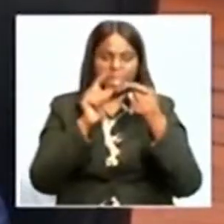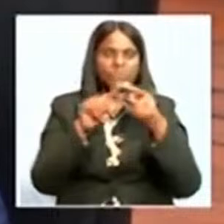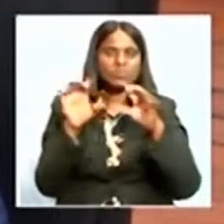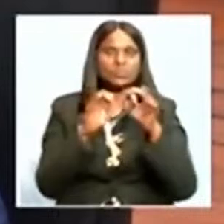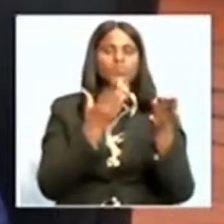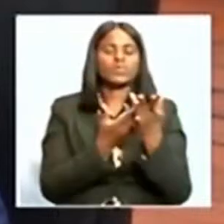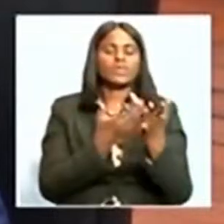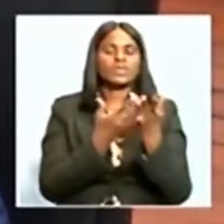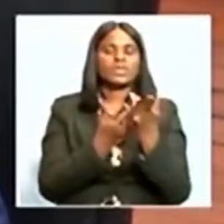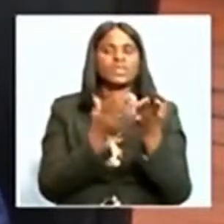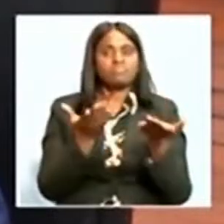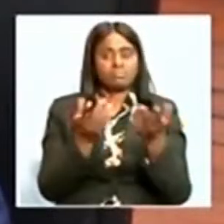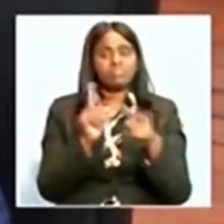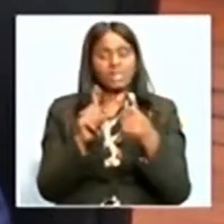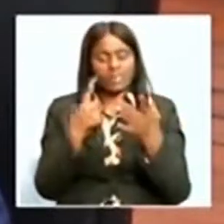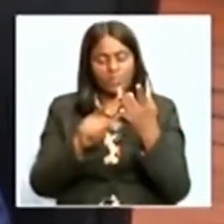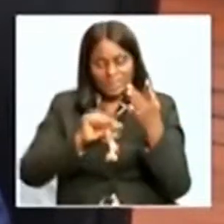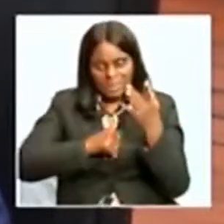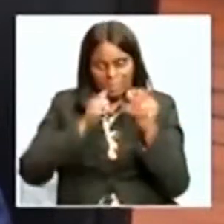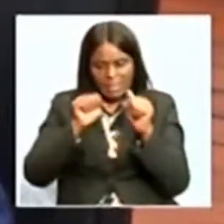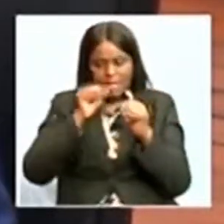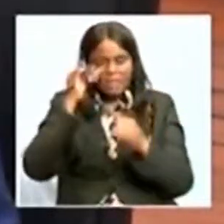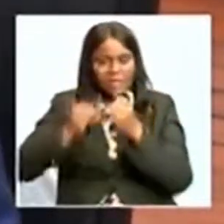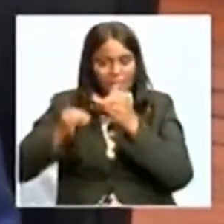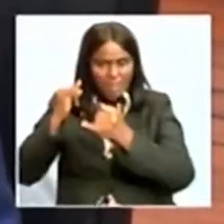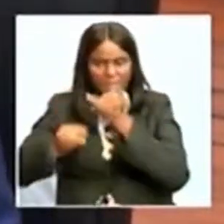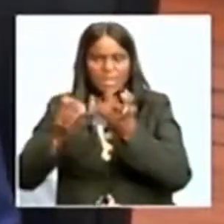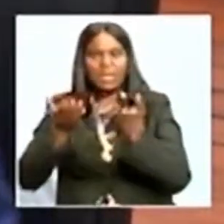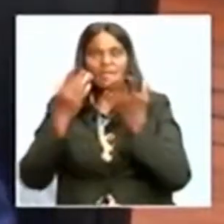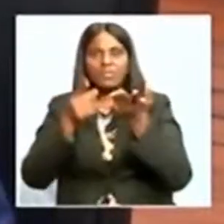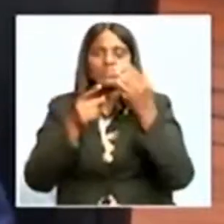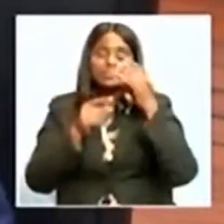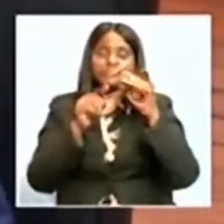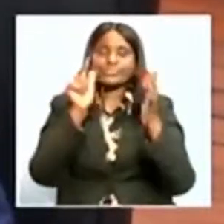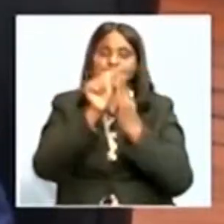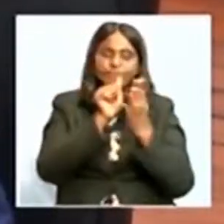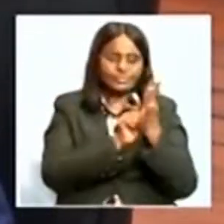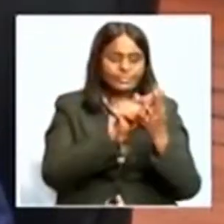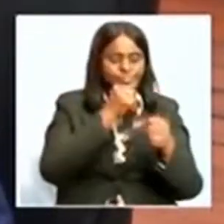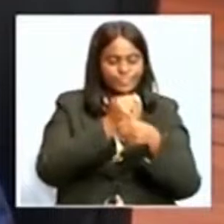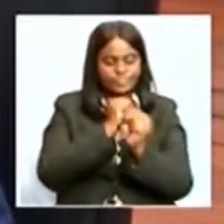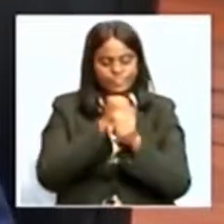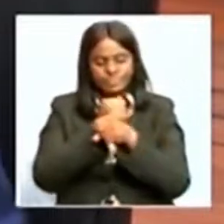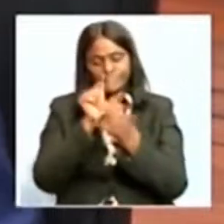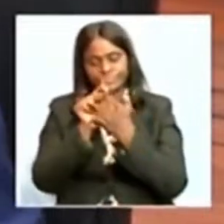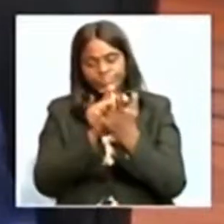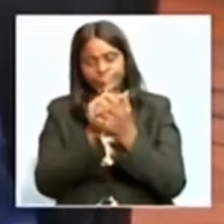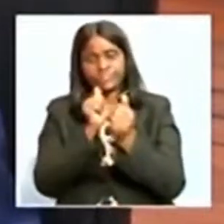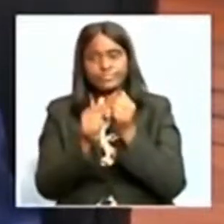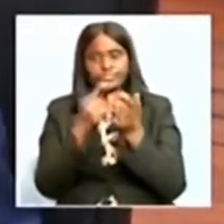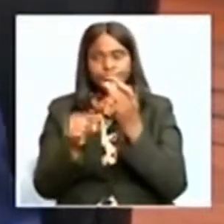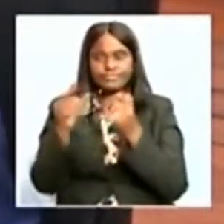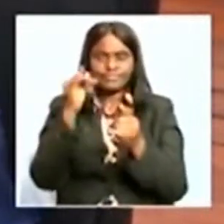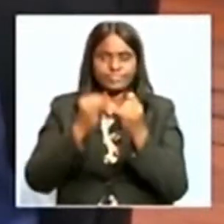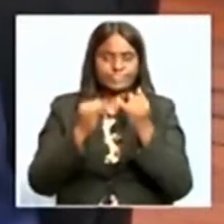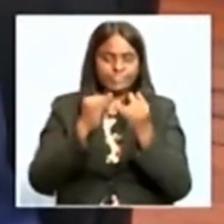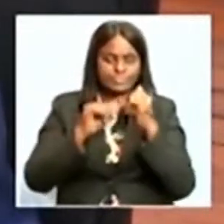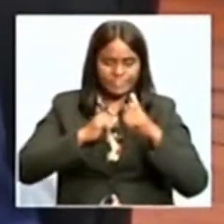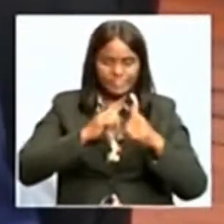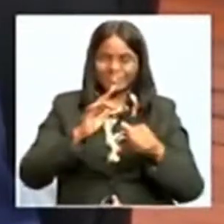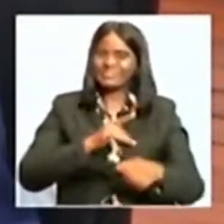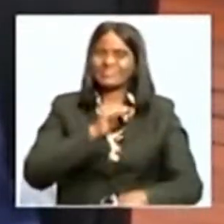here. Otherwise, we may be ending up enacting laws which at the end of the day, again, we